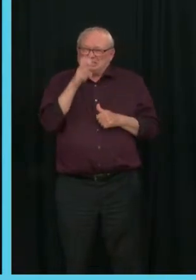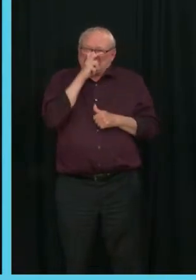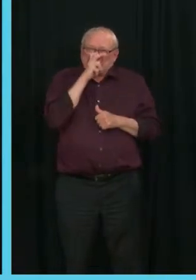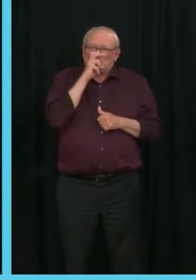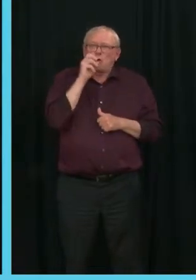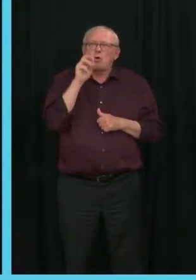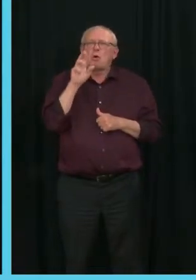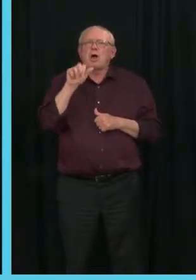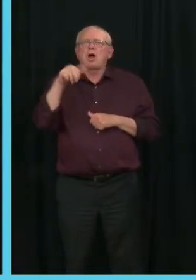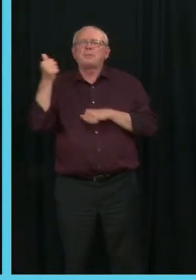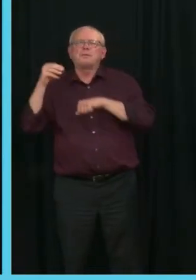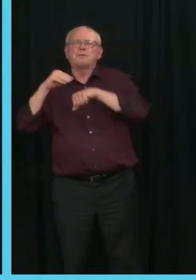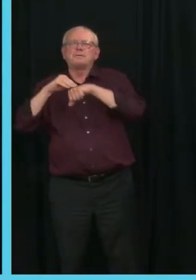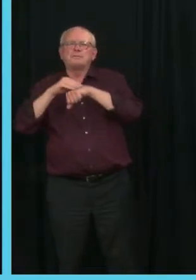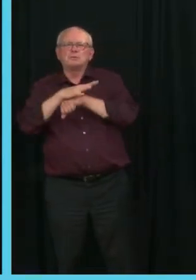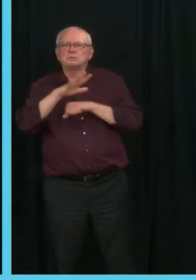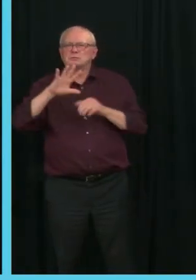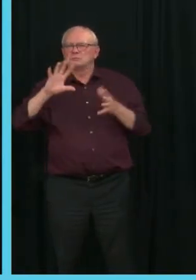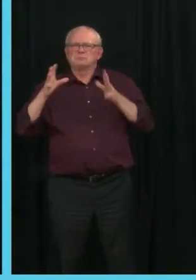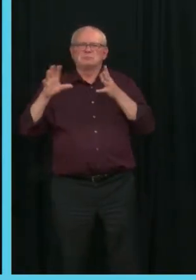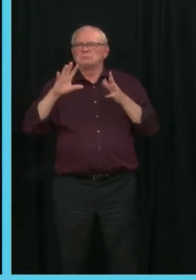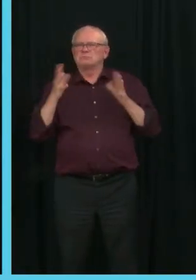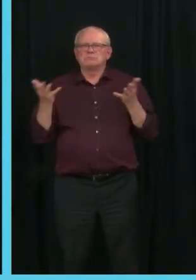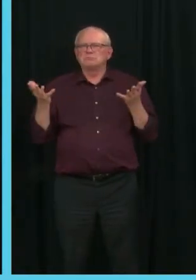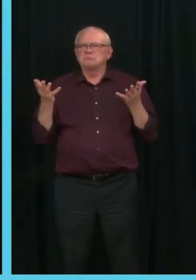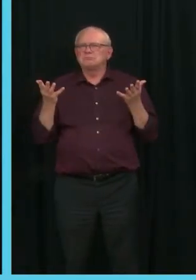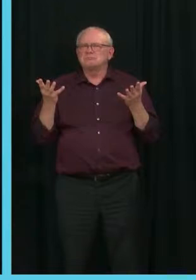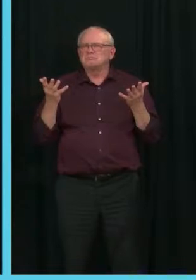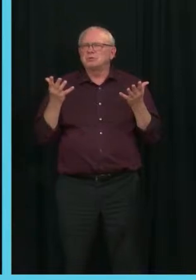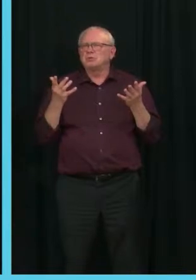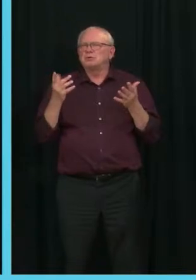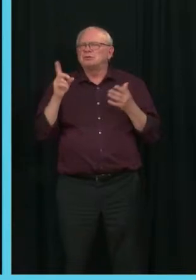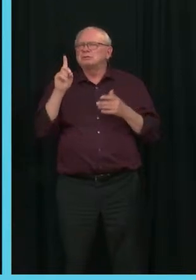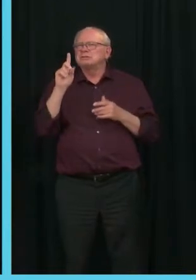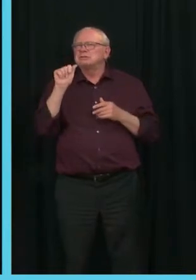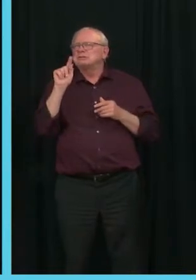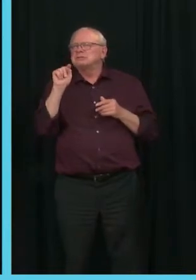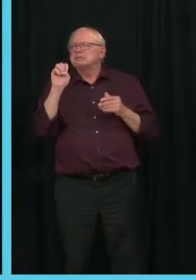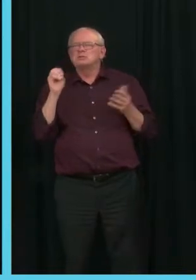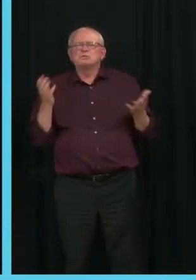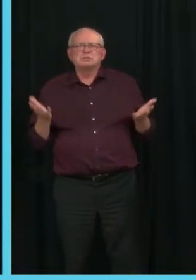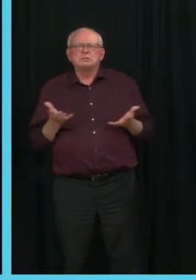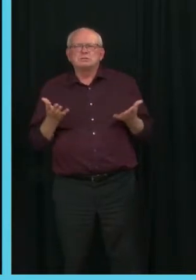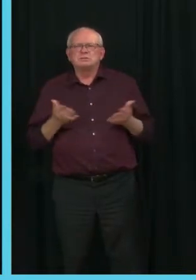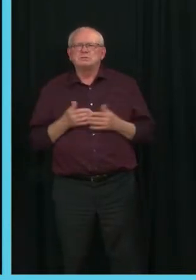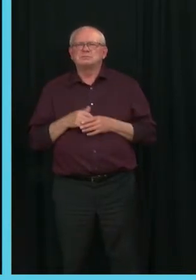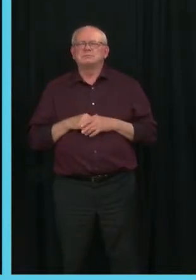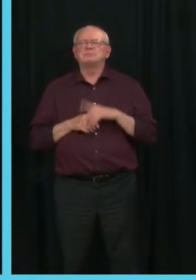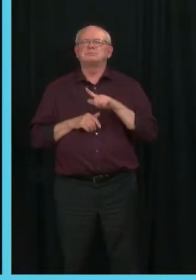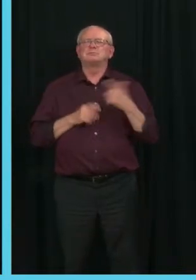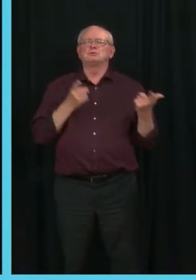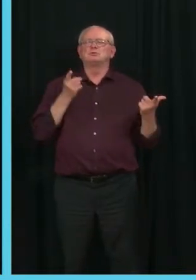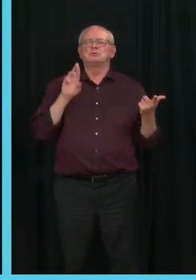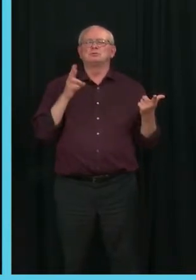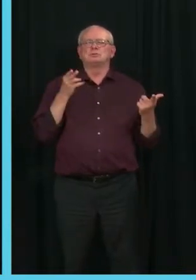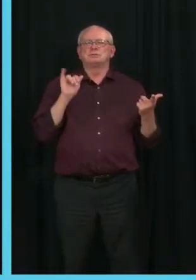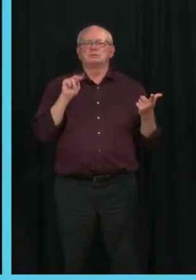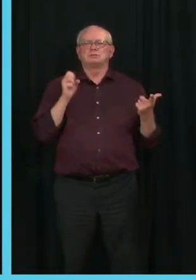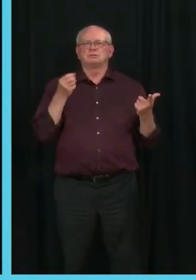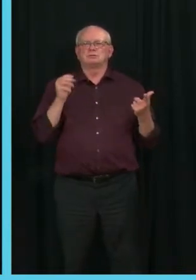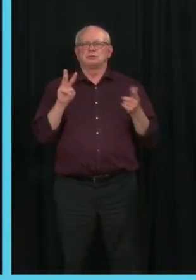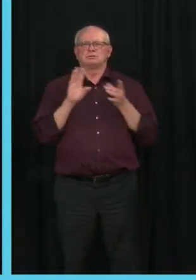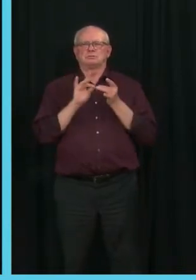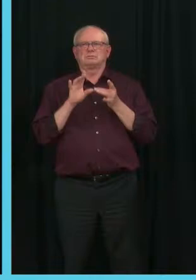start factoring those things in? Is there a date, or what's the benchmark? Doctor? The ideal benchmark